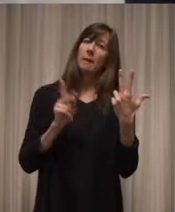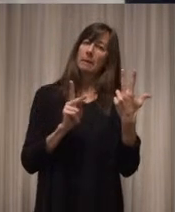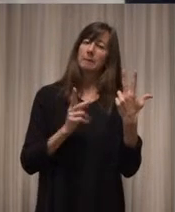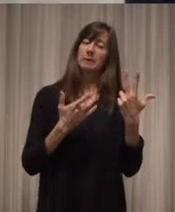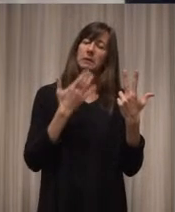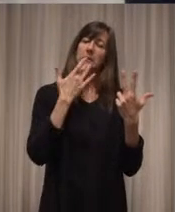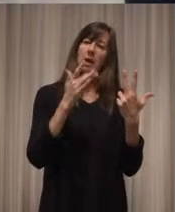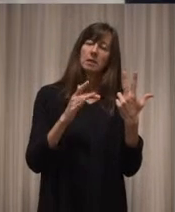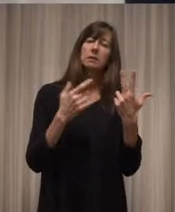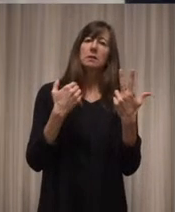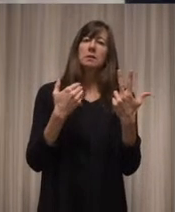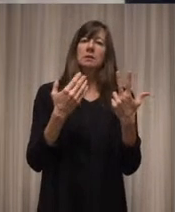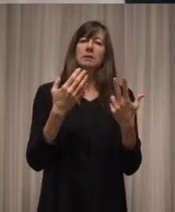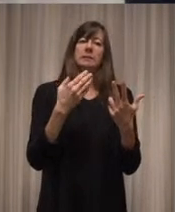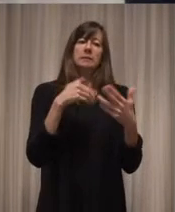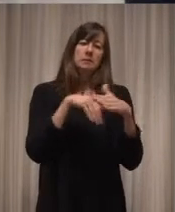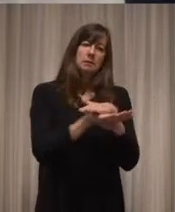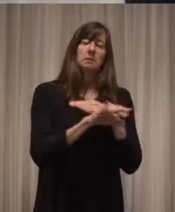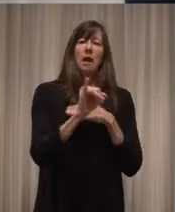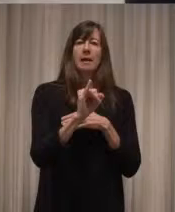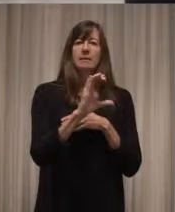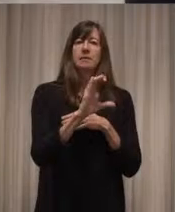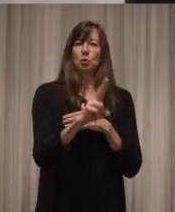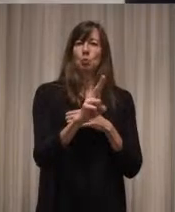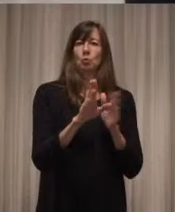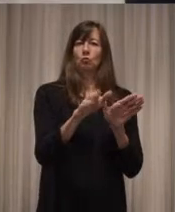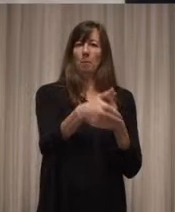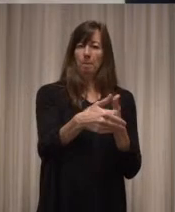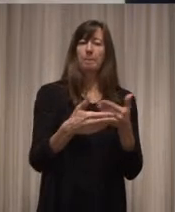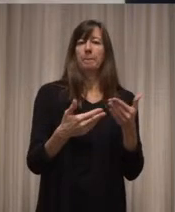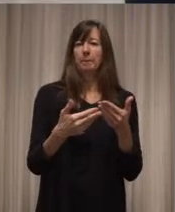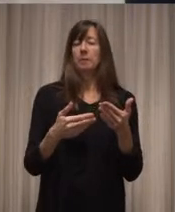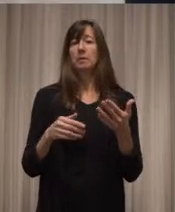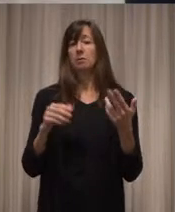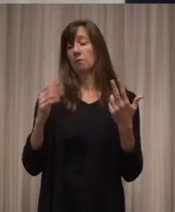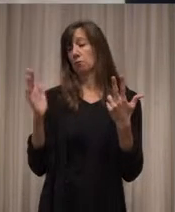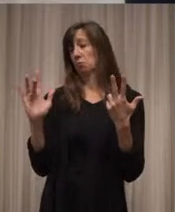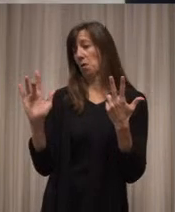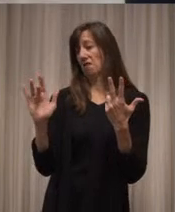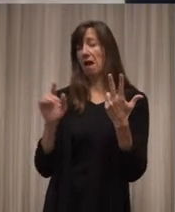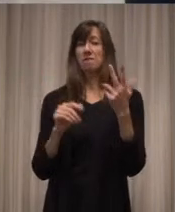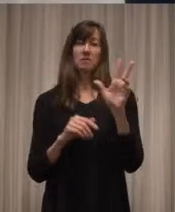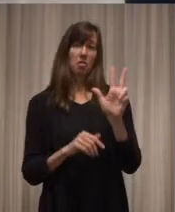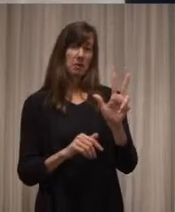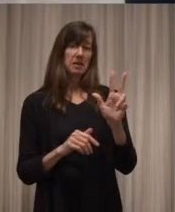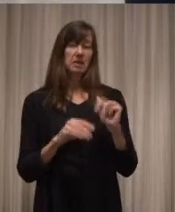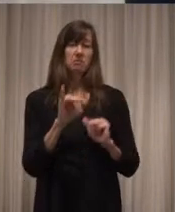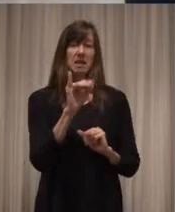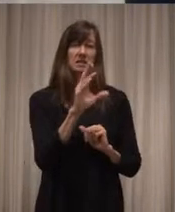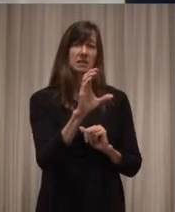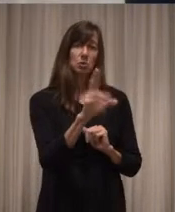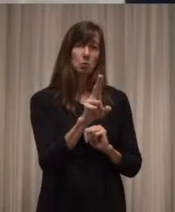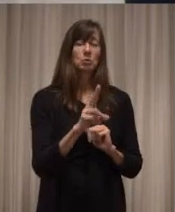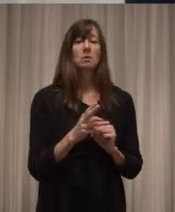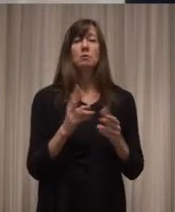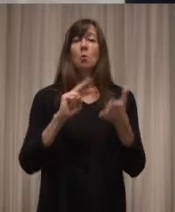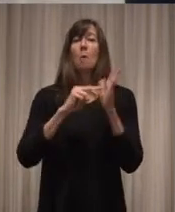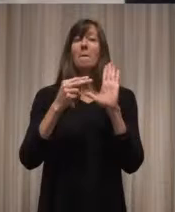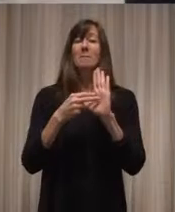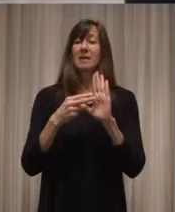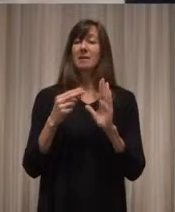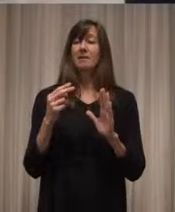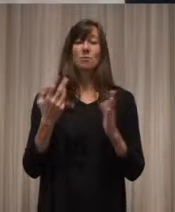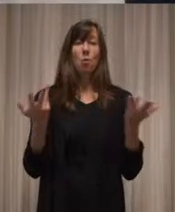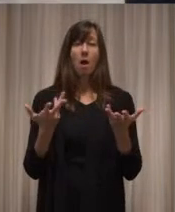the ICU, which is, I think, very much a reflection of our great healthcare providers getting better at